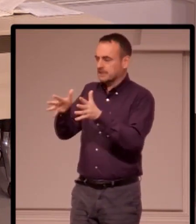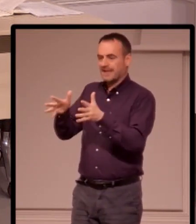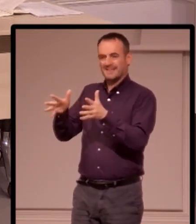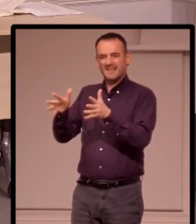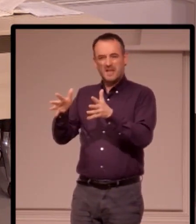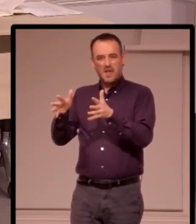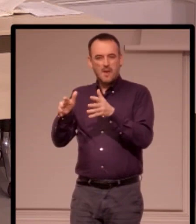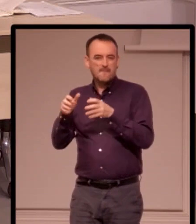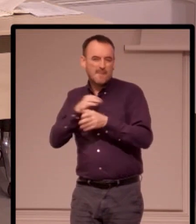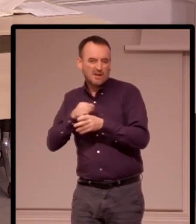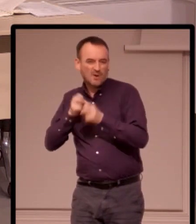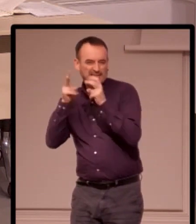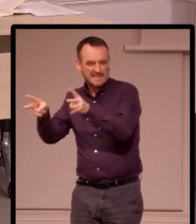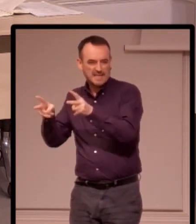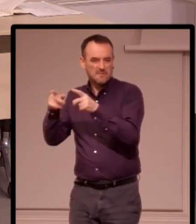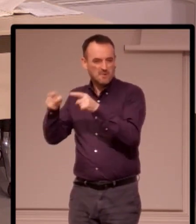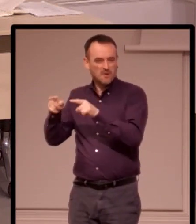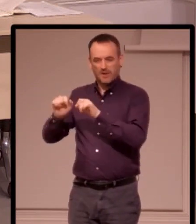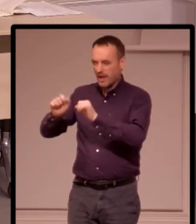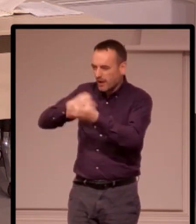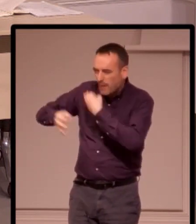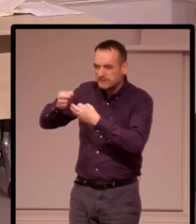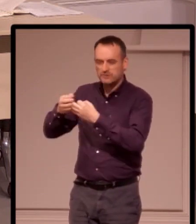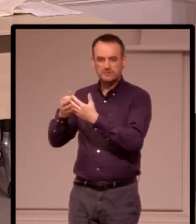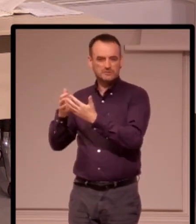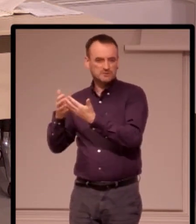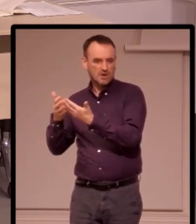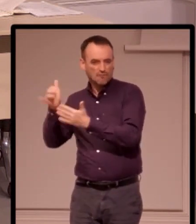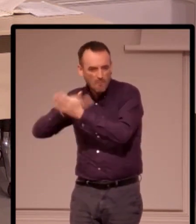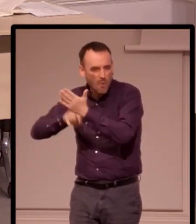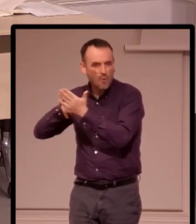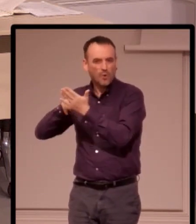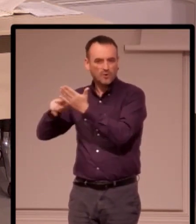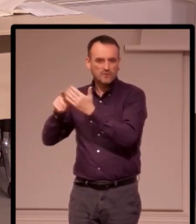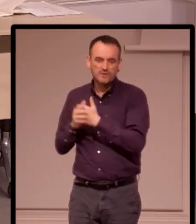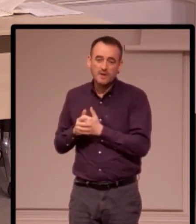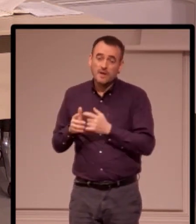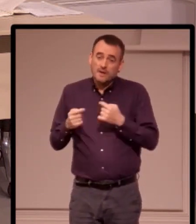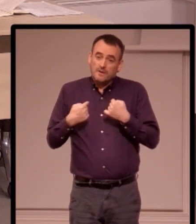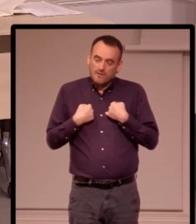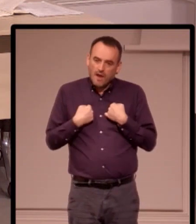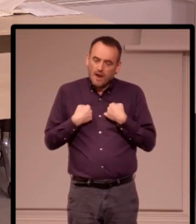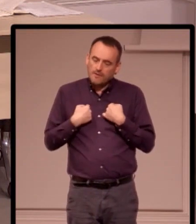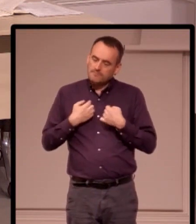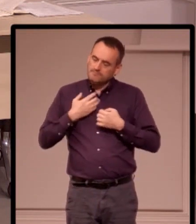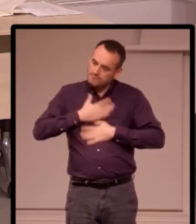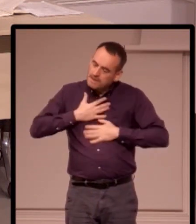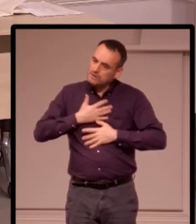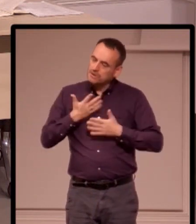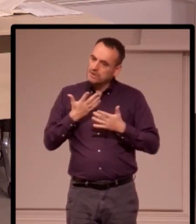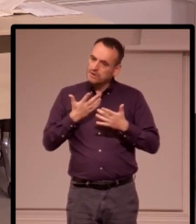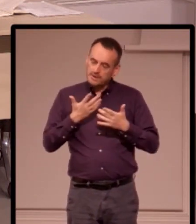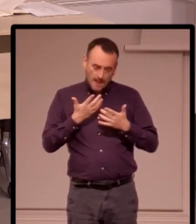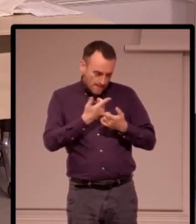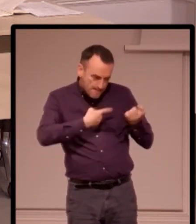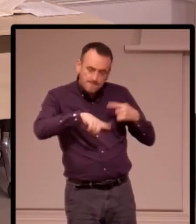one of the questions, but that I really just am quite passionate about people trying to, as best they can, take control of